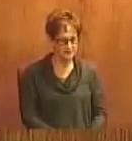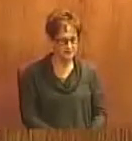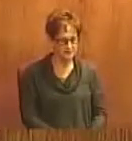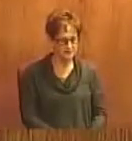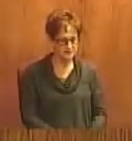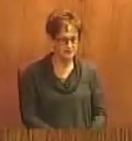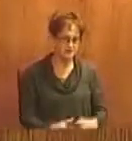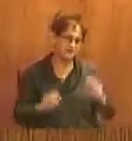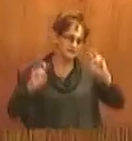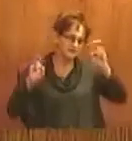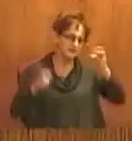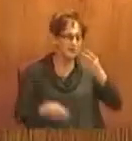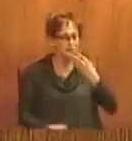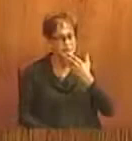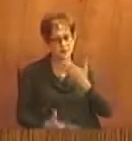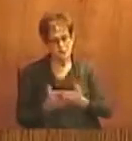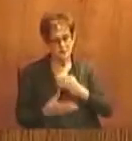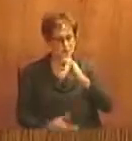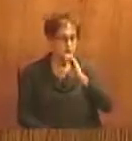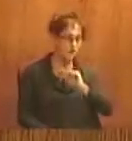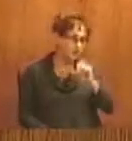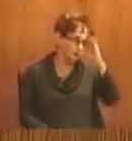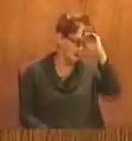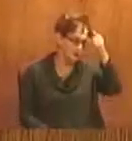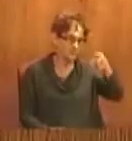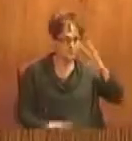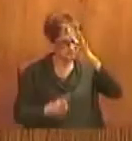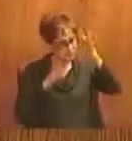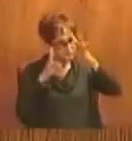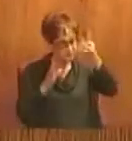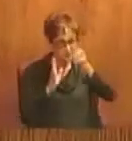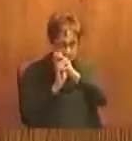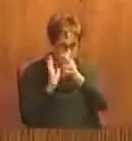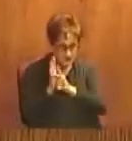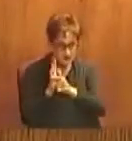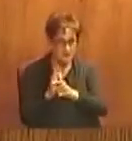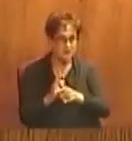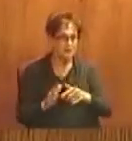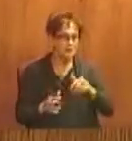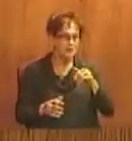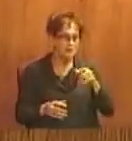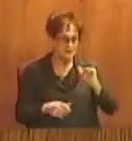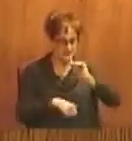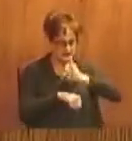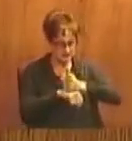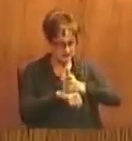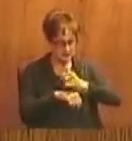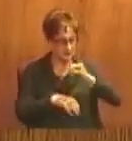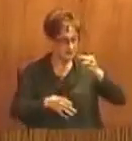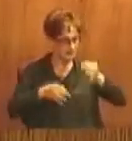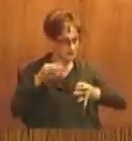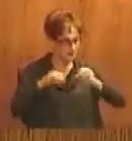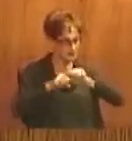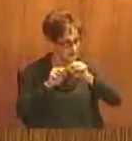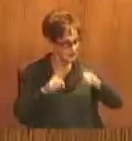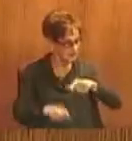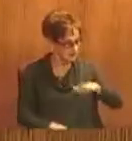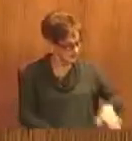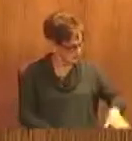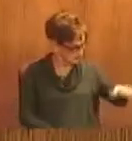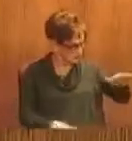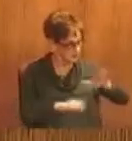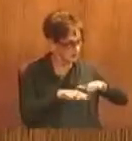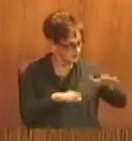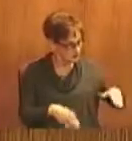the good old boys that came up with these laws and that govern the court systems and the judicial system. They raised their children, and although